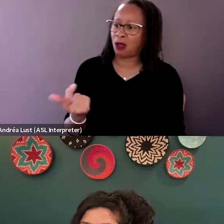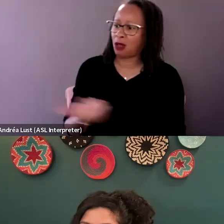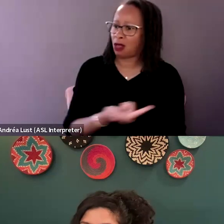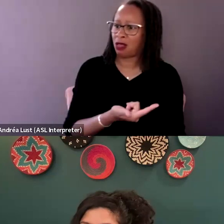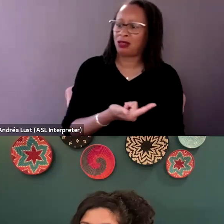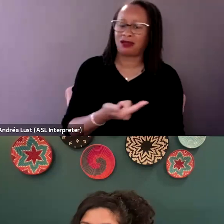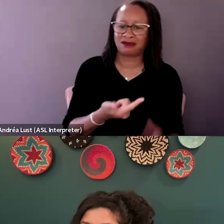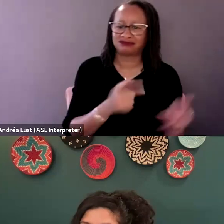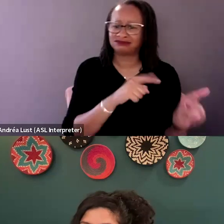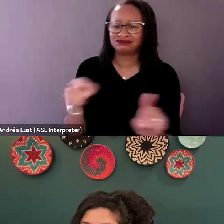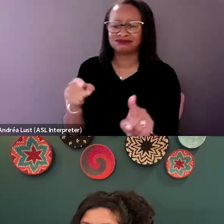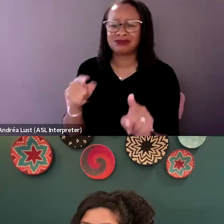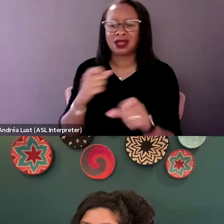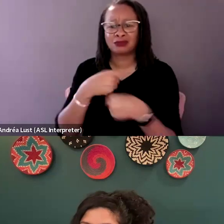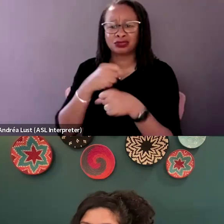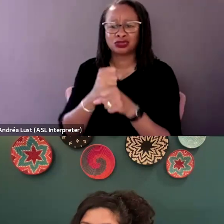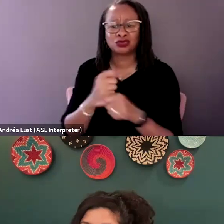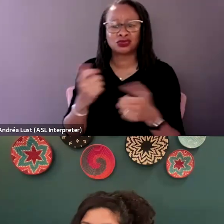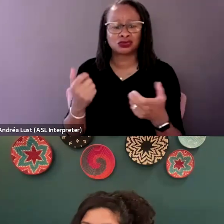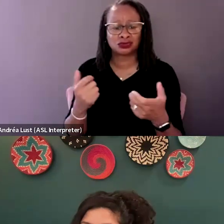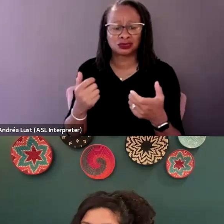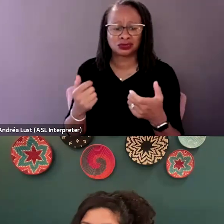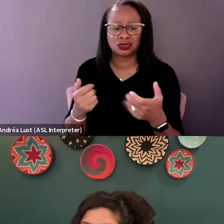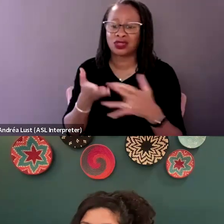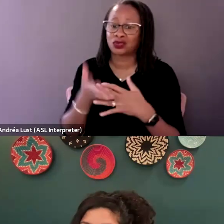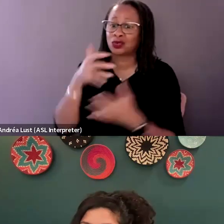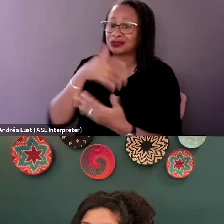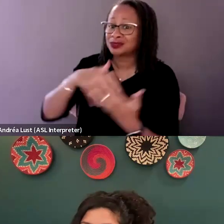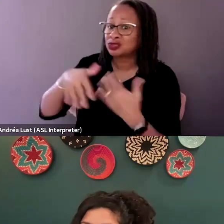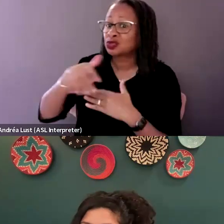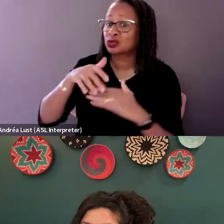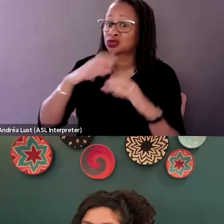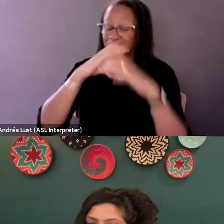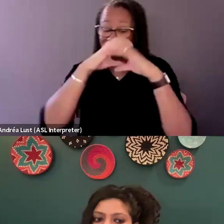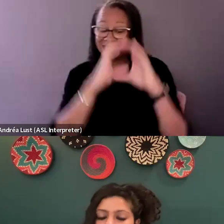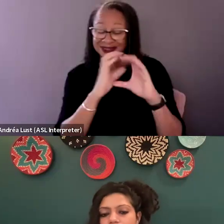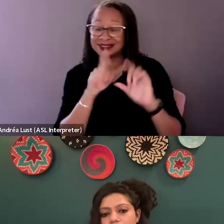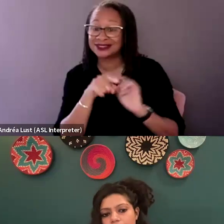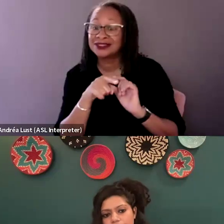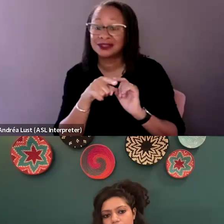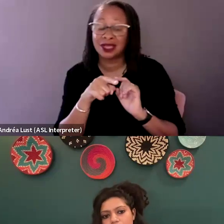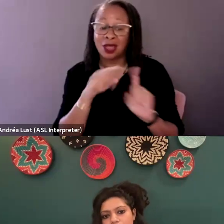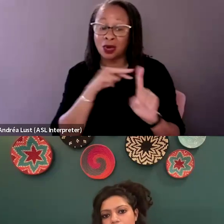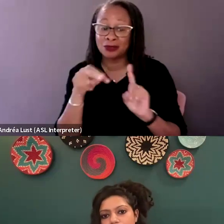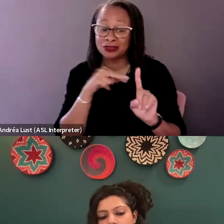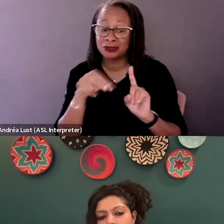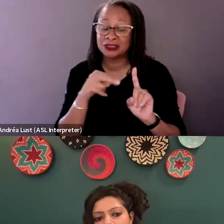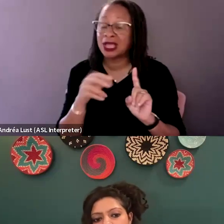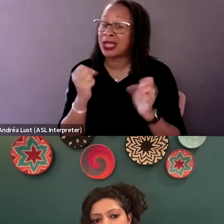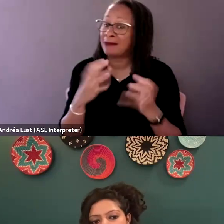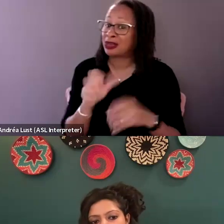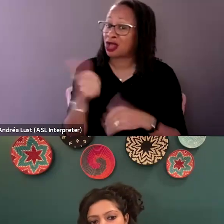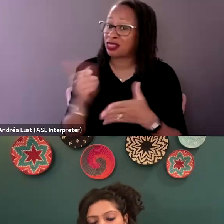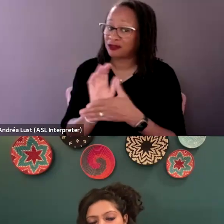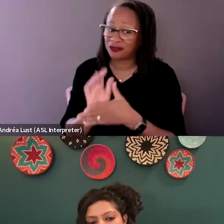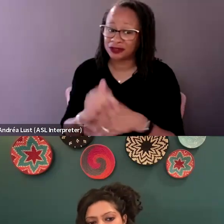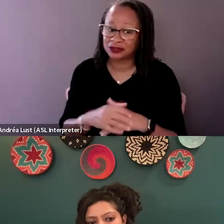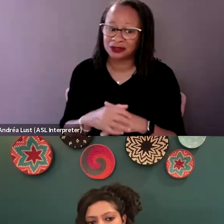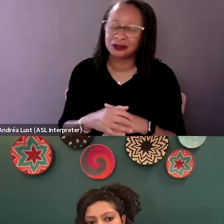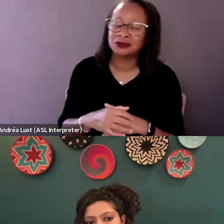iteration. And for me, the thing is that I think one very key word that Koval said, which is sweat equity, which is something that I feel like